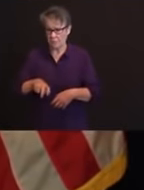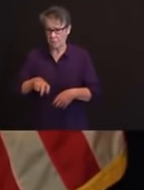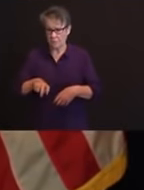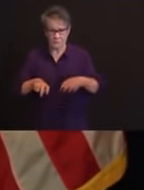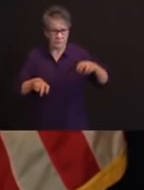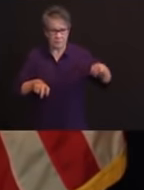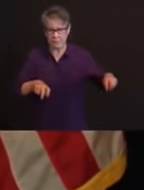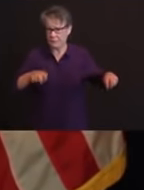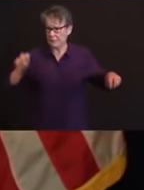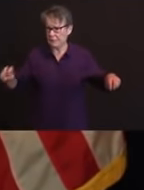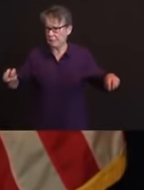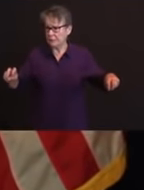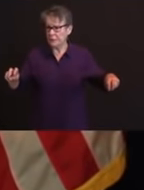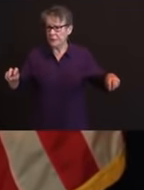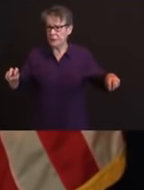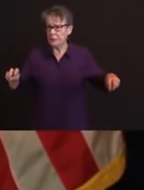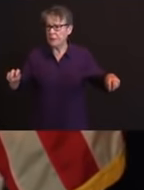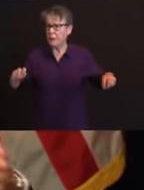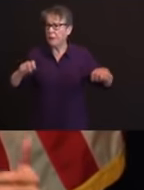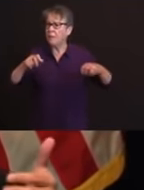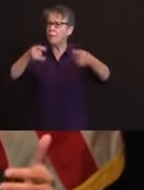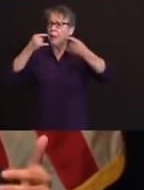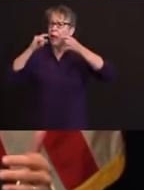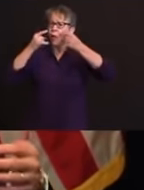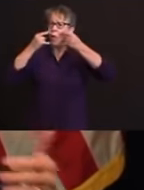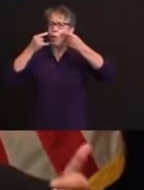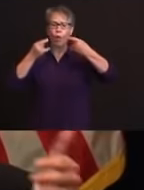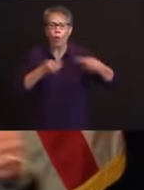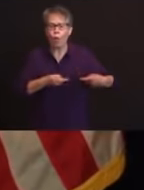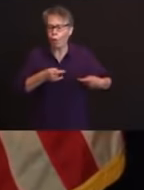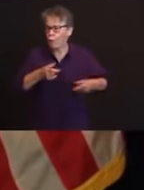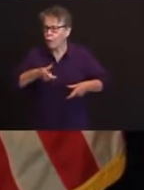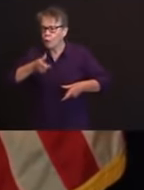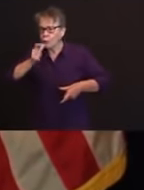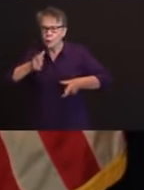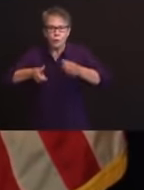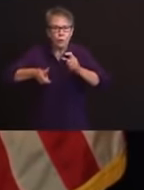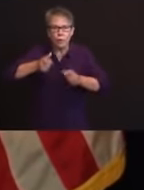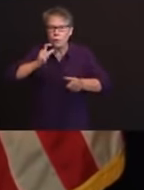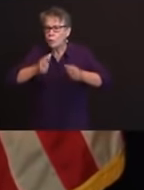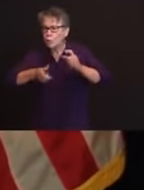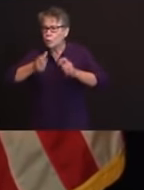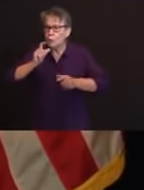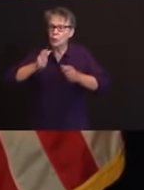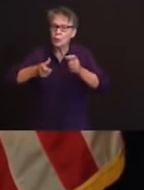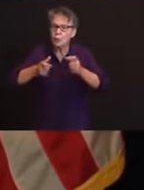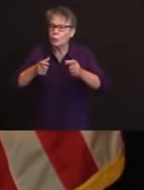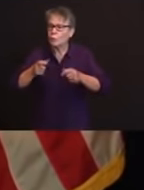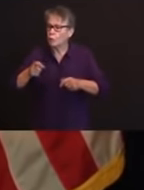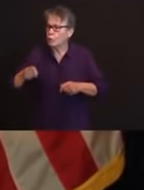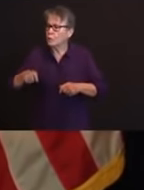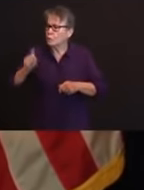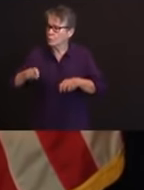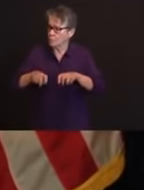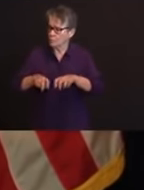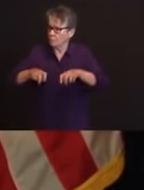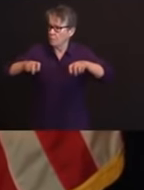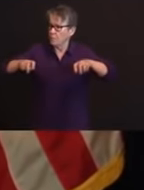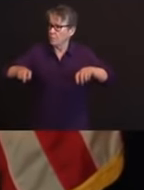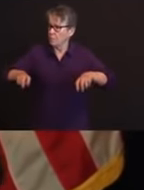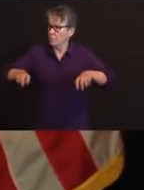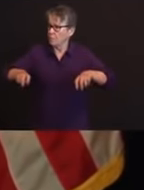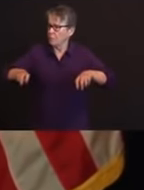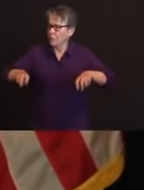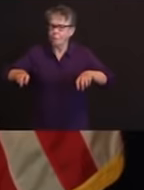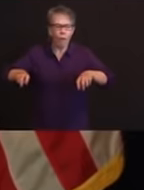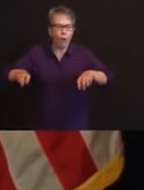masks almost never on, people continuously drinking. Yes, there's supposed to be space between the groups. That's not always being observed. The bartenders, very